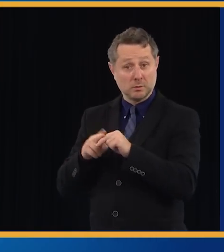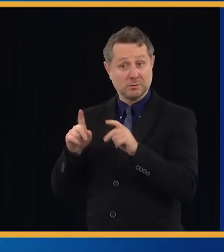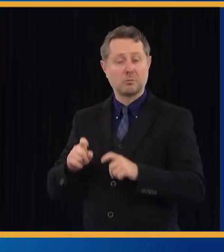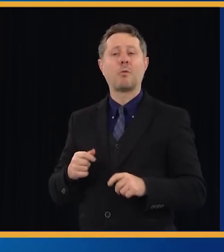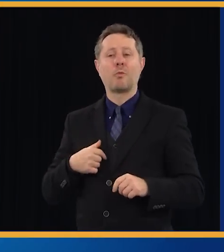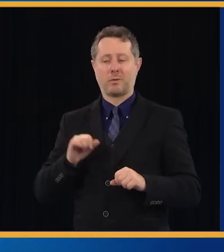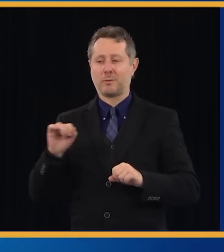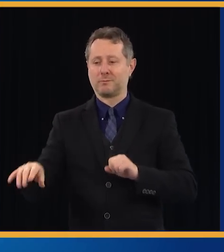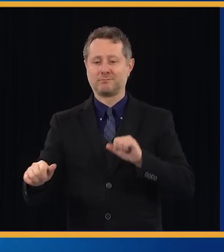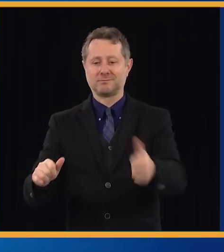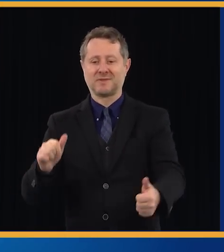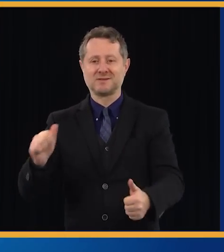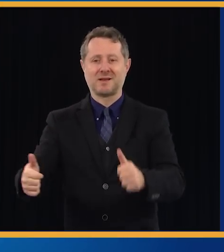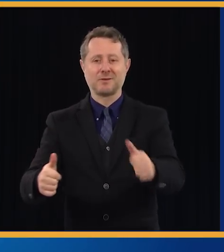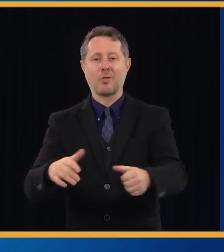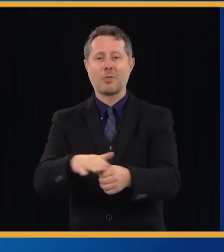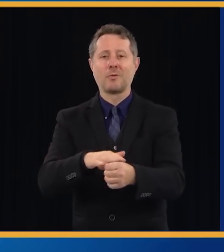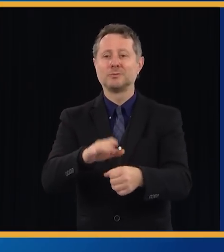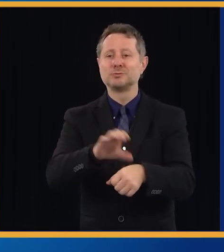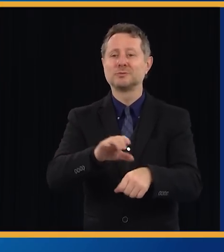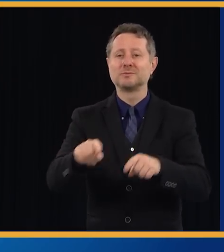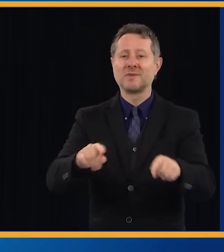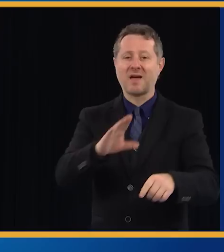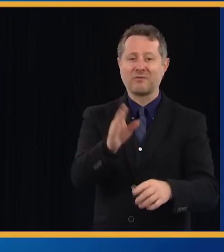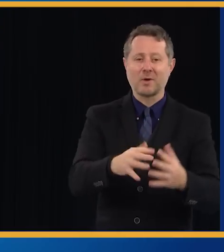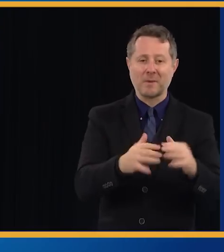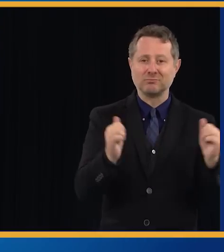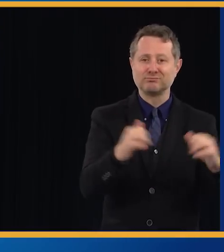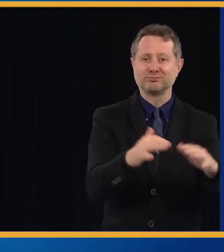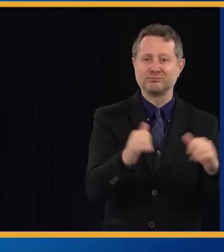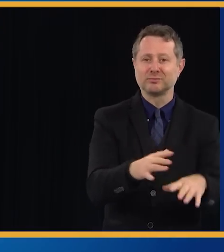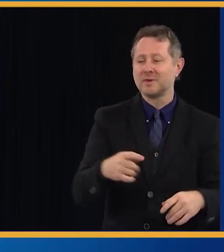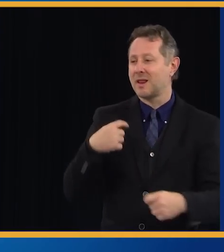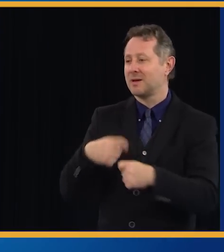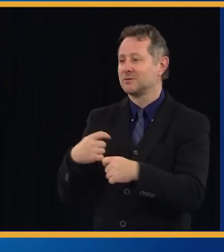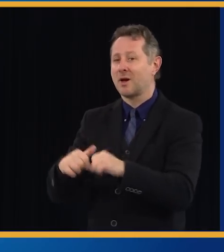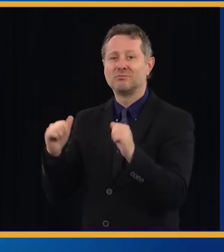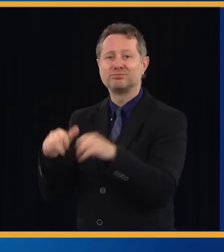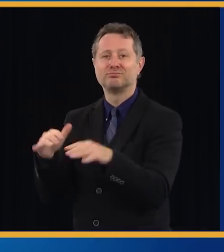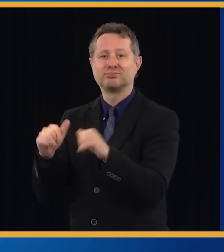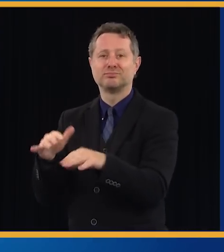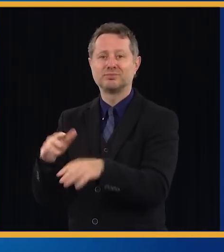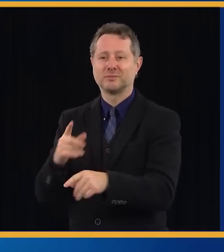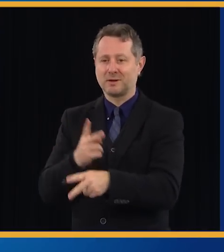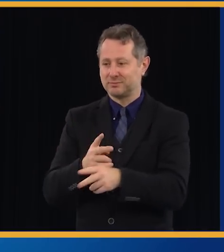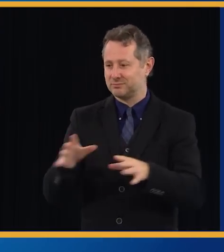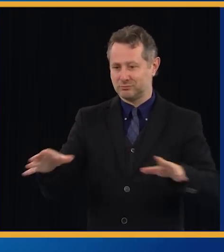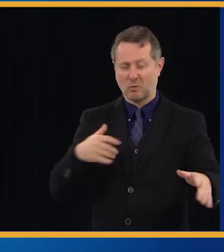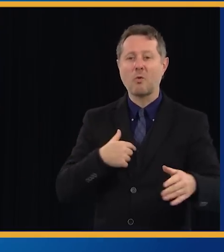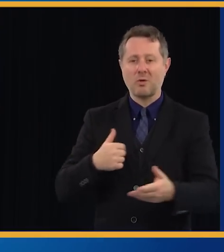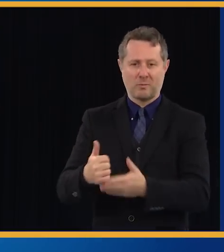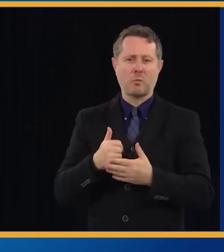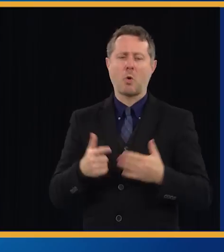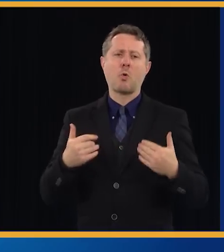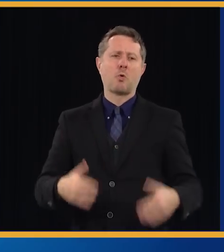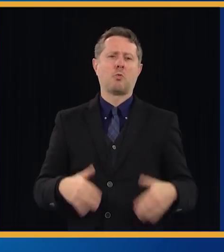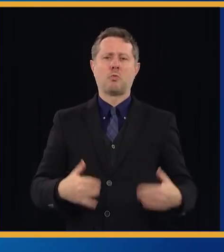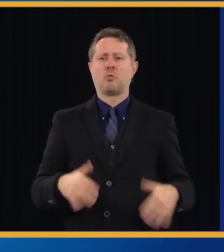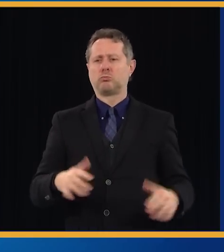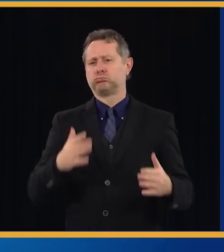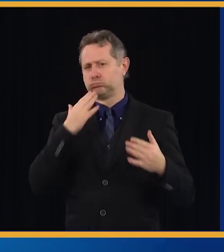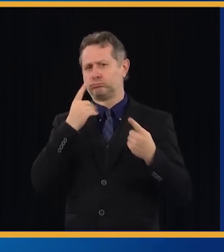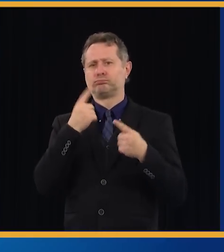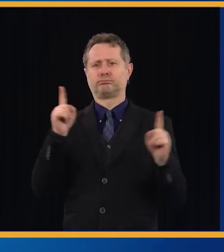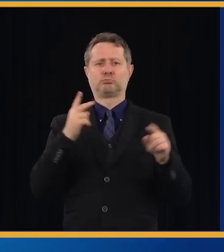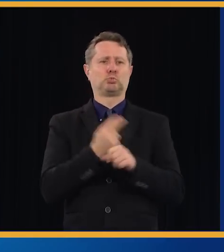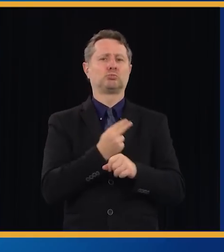the African American and Latino community, and using the churches as a network, I think, is going to be extraordinarily effective. But